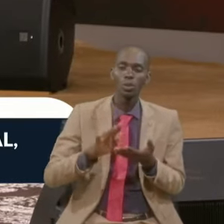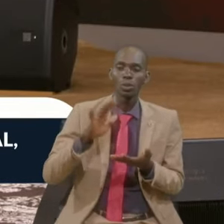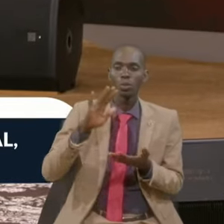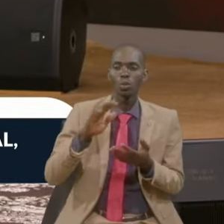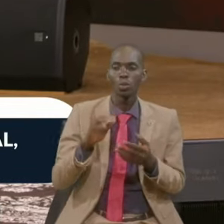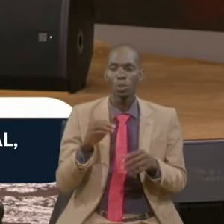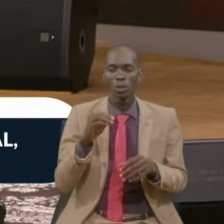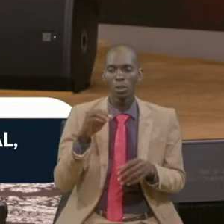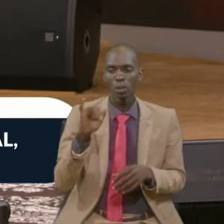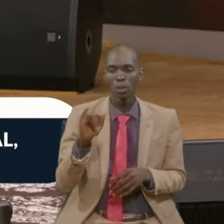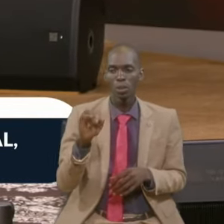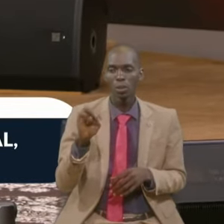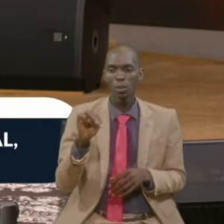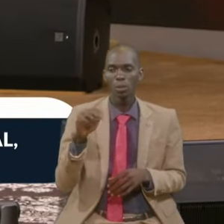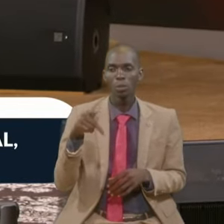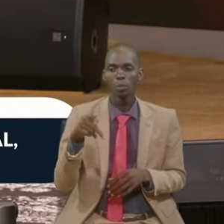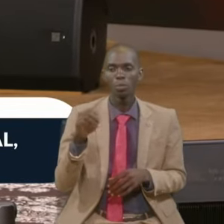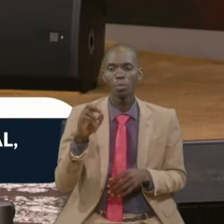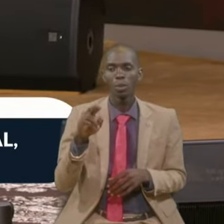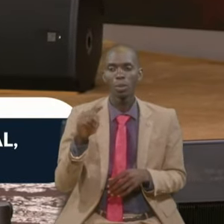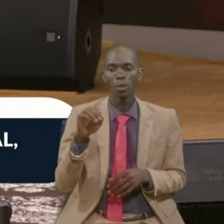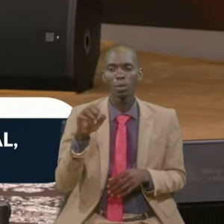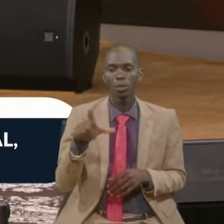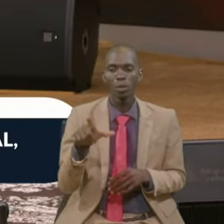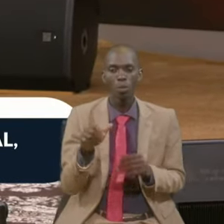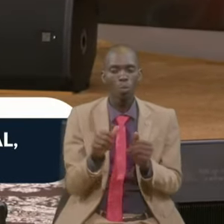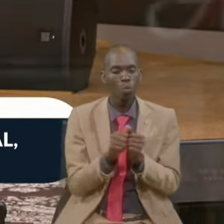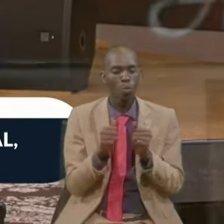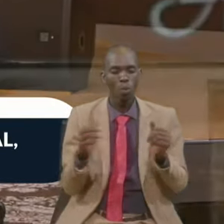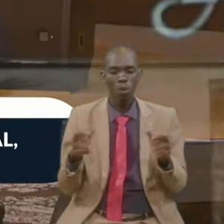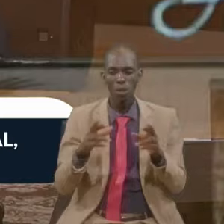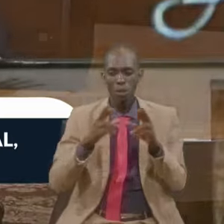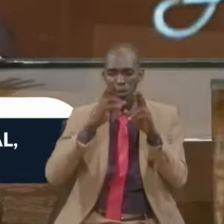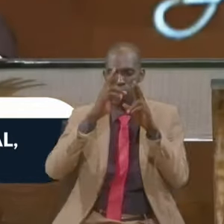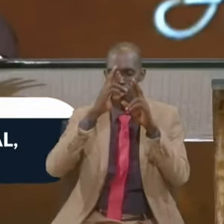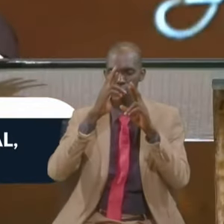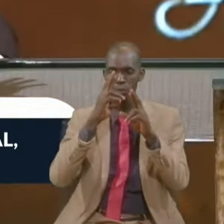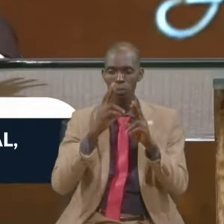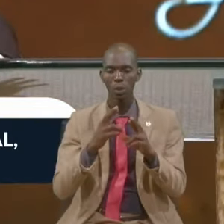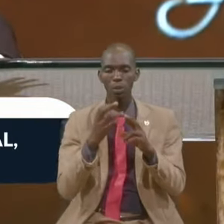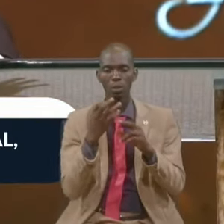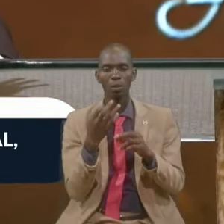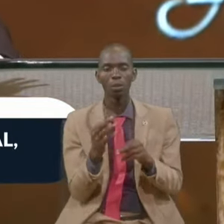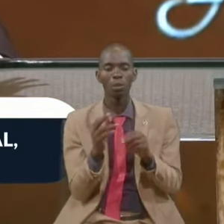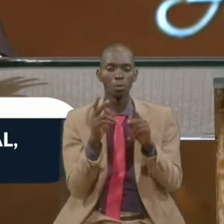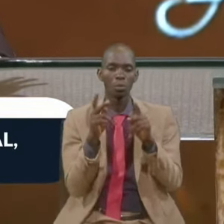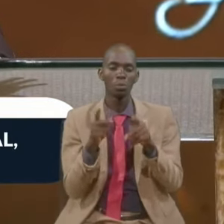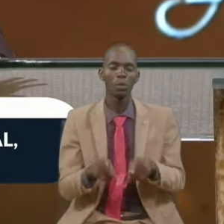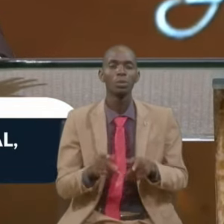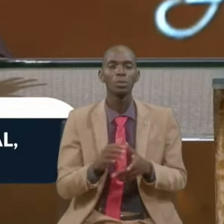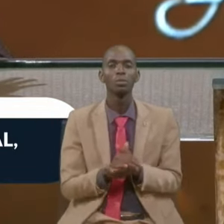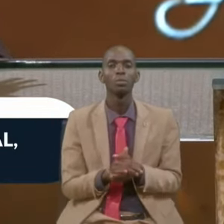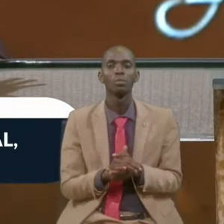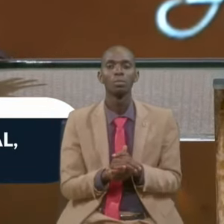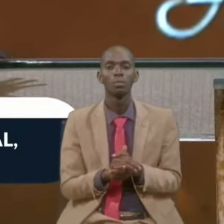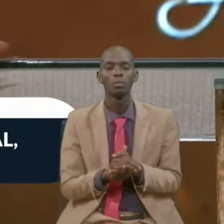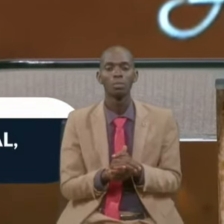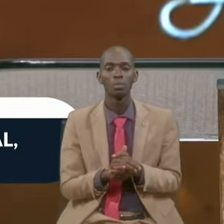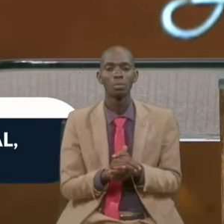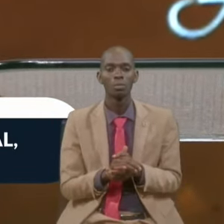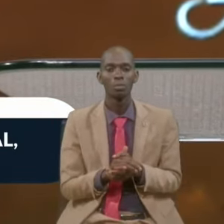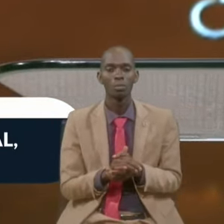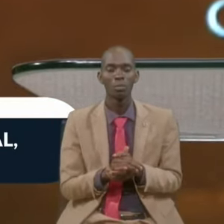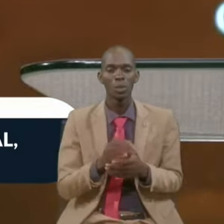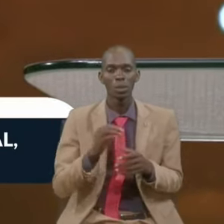without respect of person. The litters of his glory. We're looking